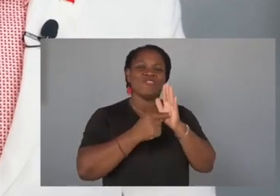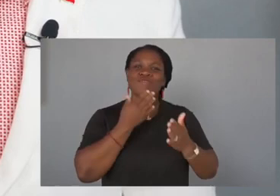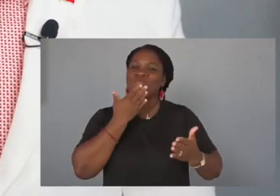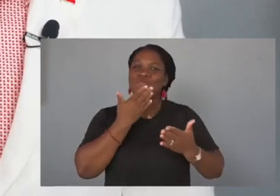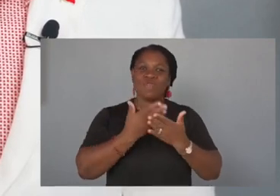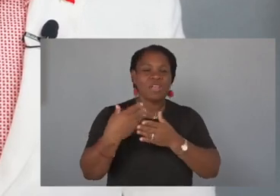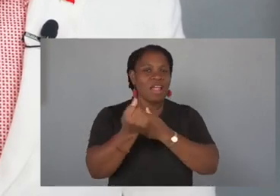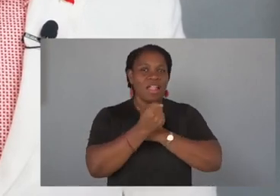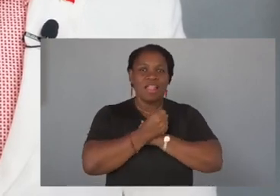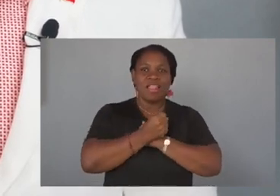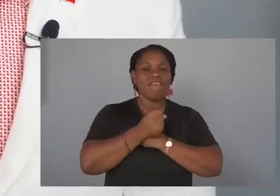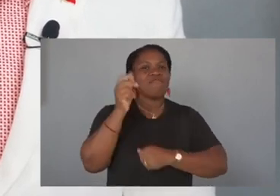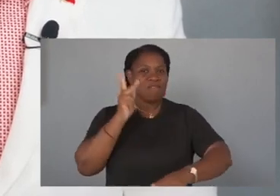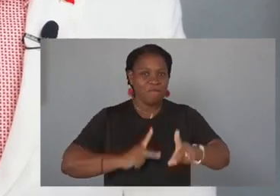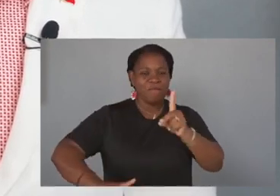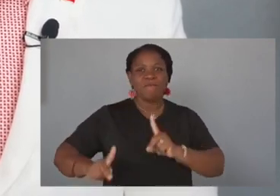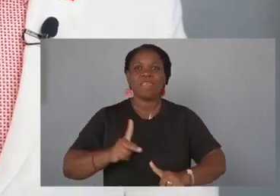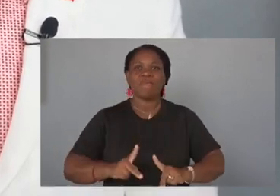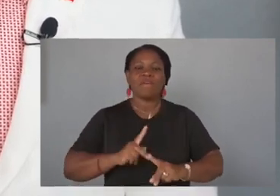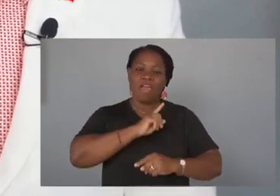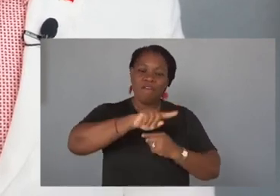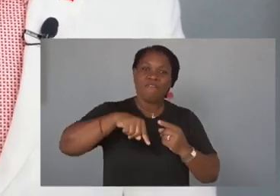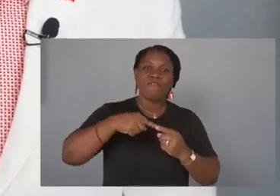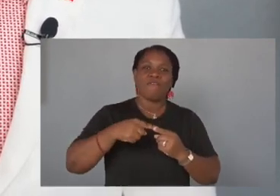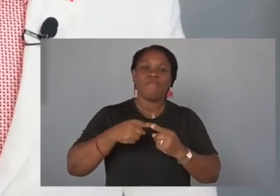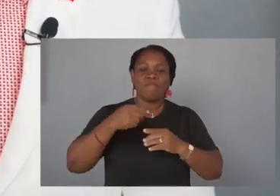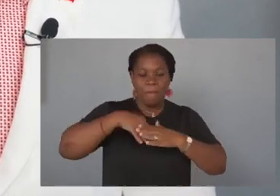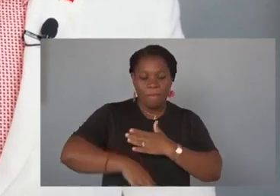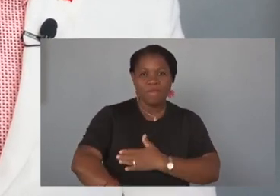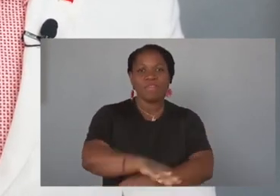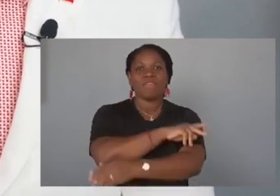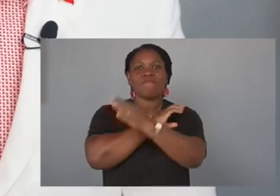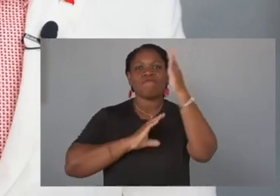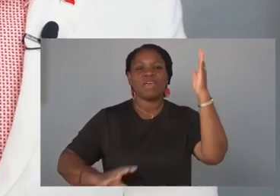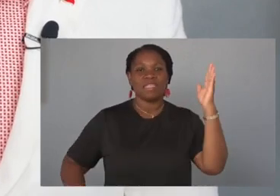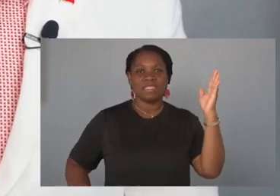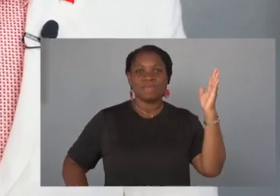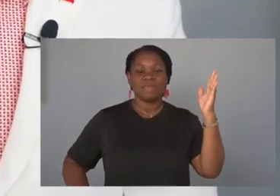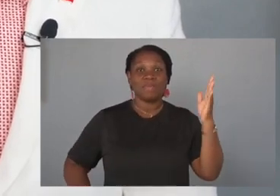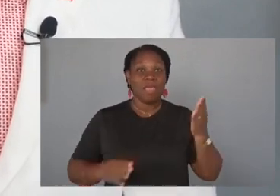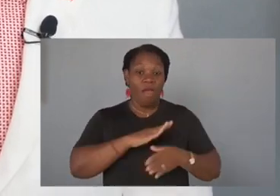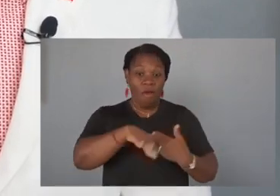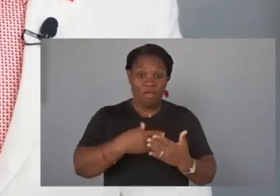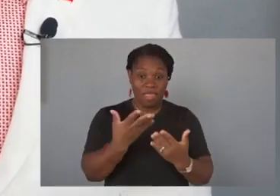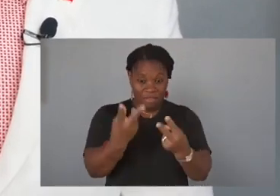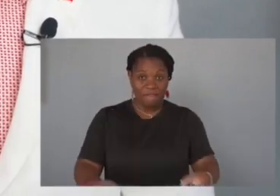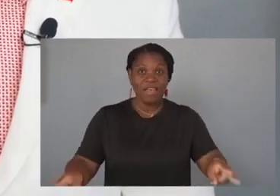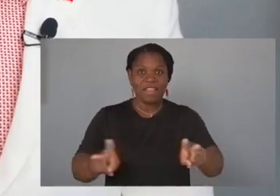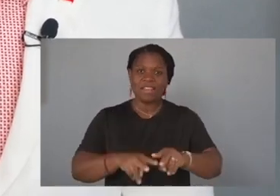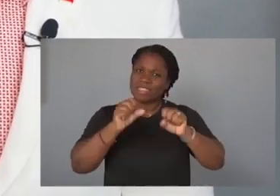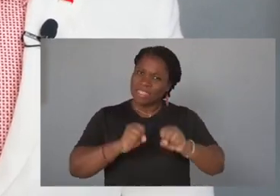profound message of love and humanity, heralded by the birth of Christ. These